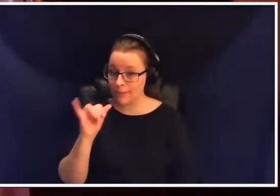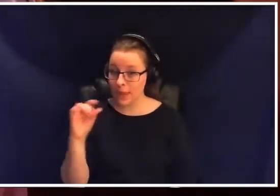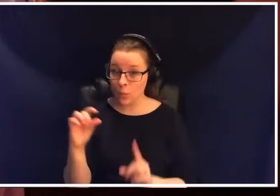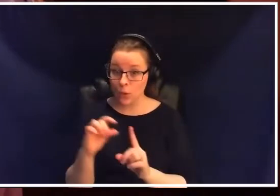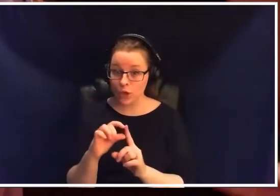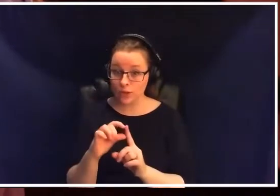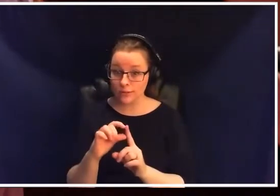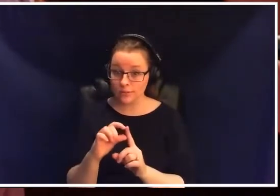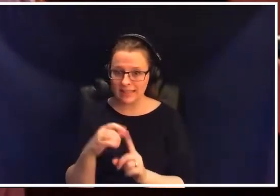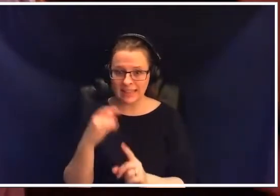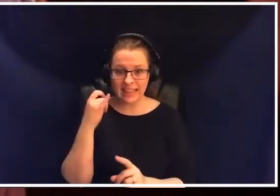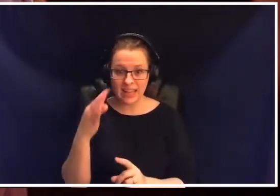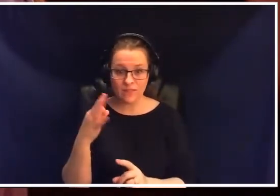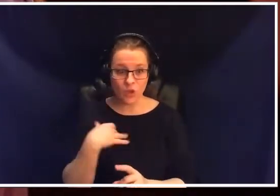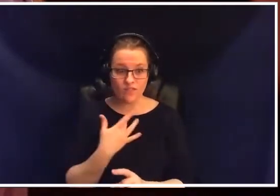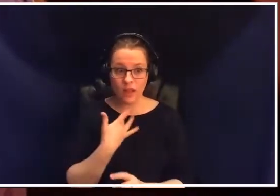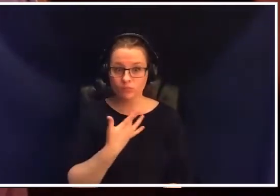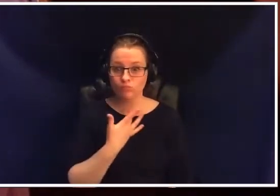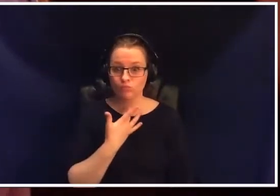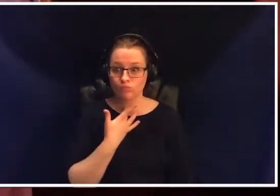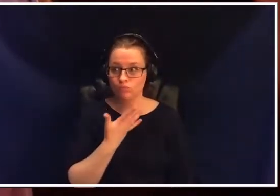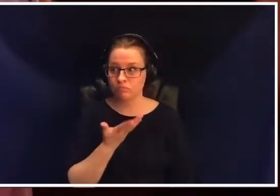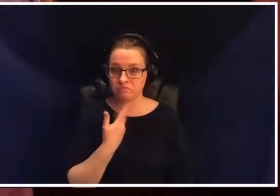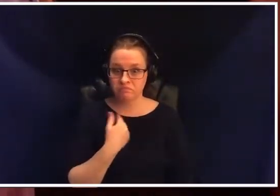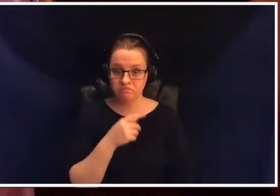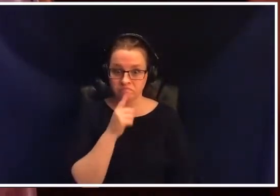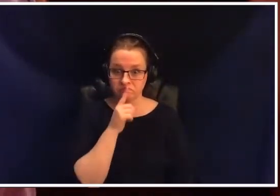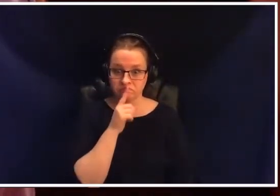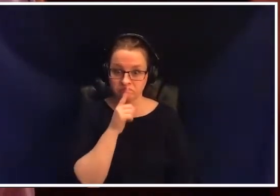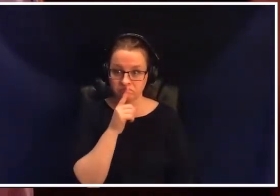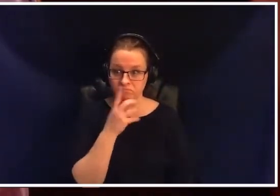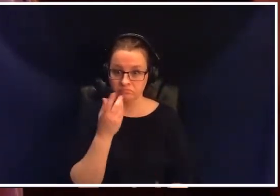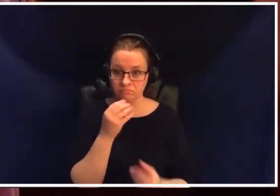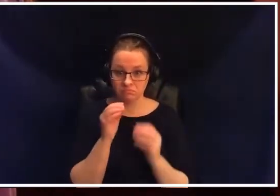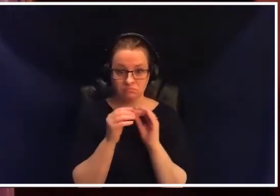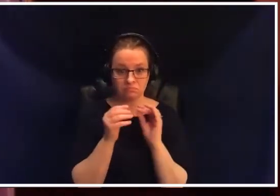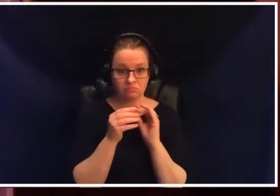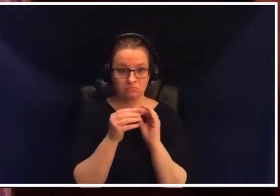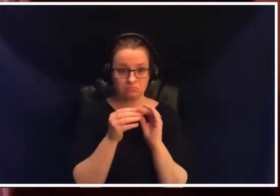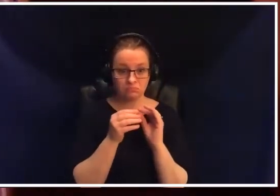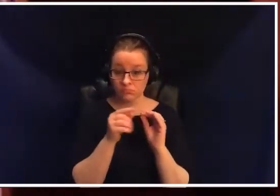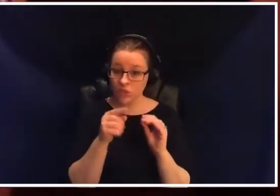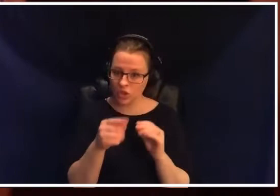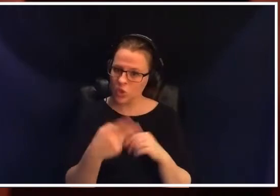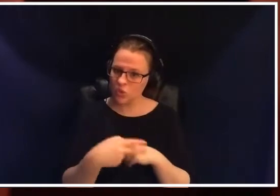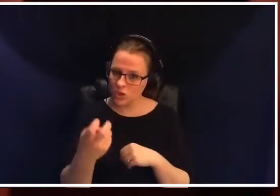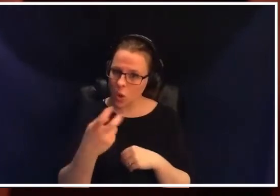say. And since you took my intro for me, I have nothing to say. So let's sing